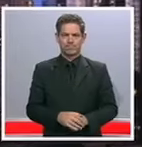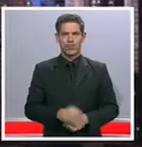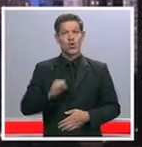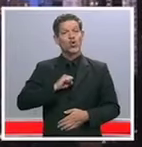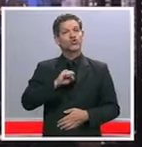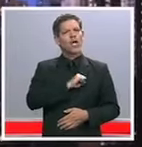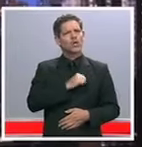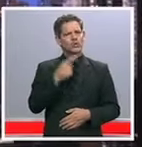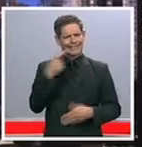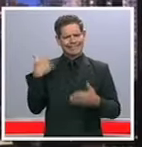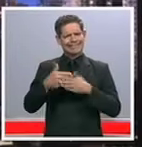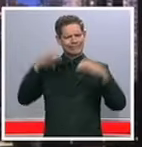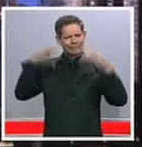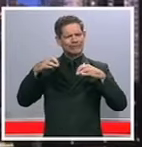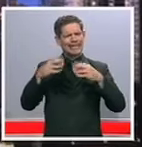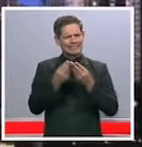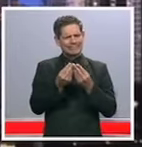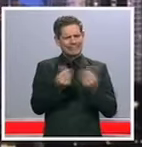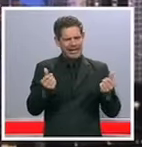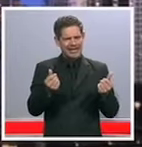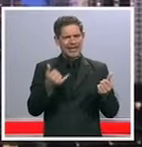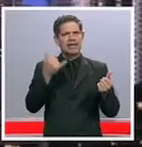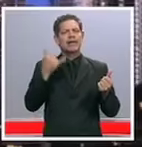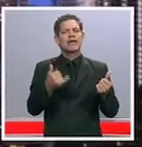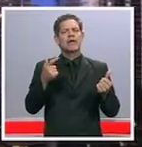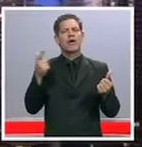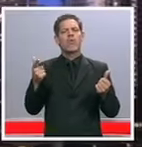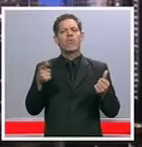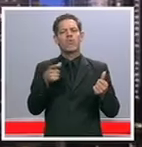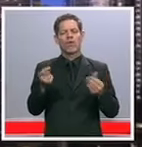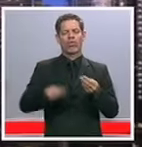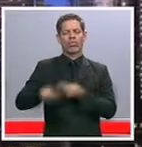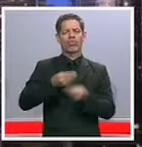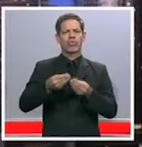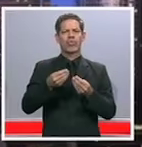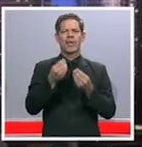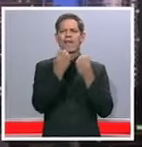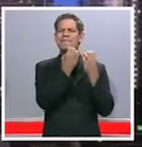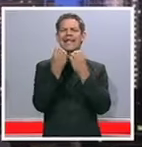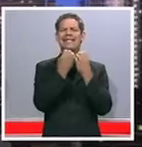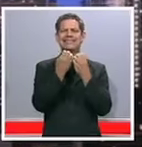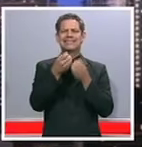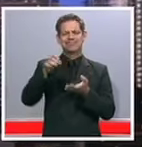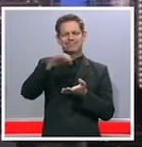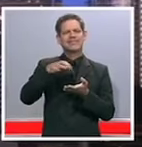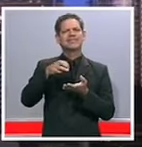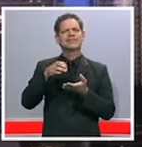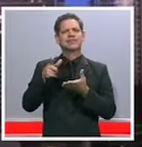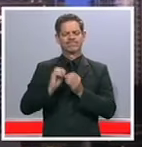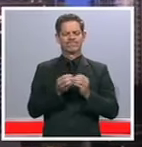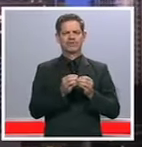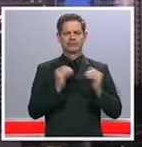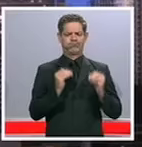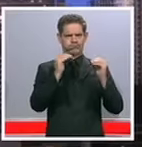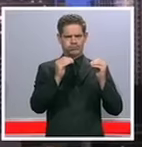COSATU claims the drought is being used as an excuse to manipulate the price of maize. AgriSA says that's not the case.